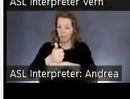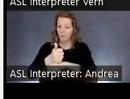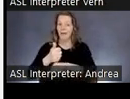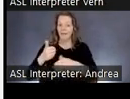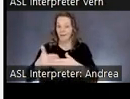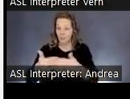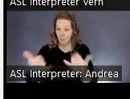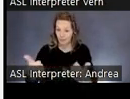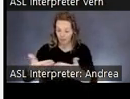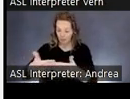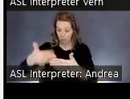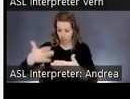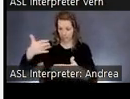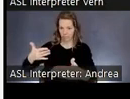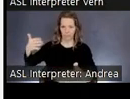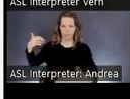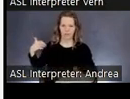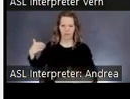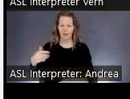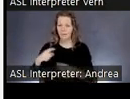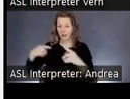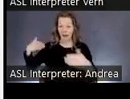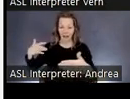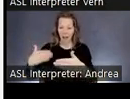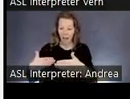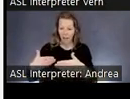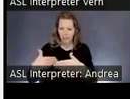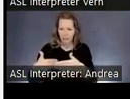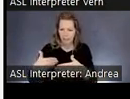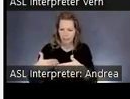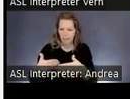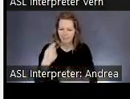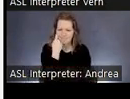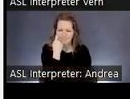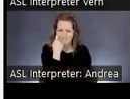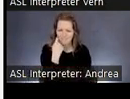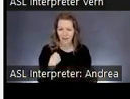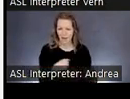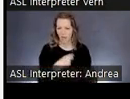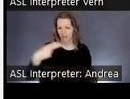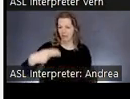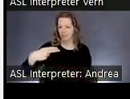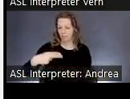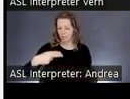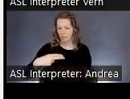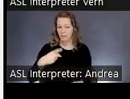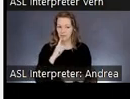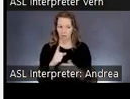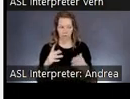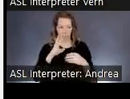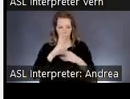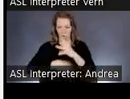has manifested in us, we're talking about a tiny little piece of our history that we're taking as our reality and